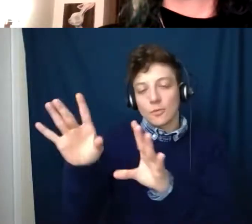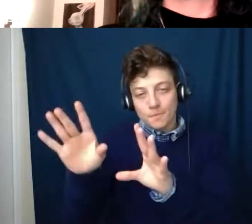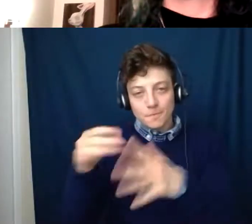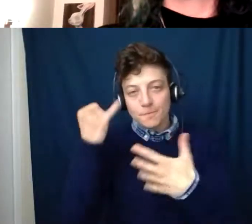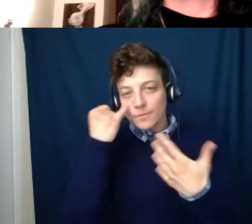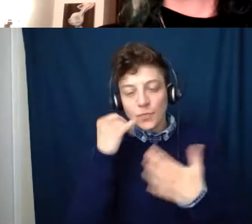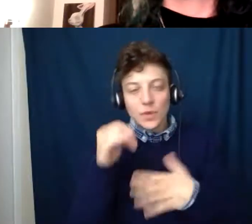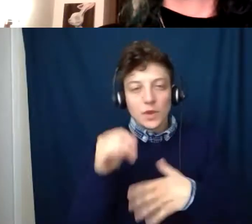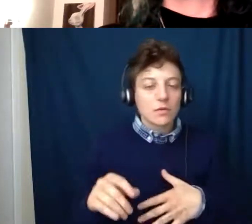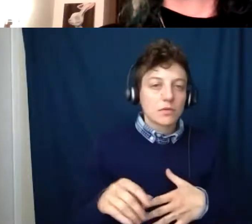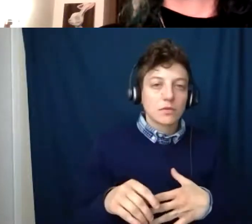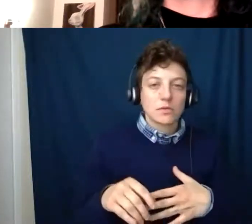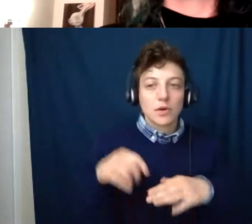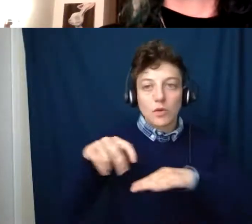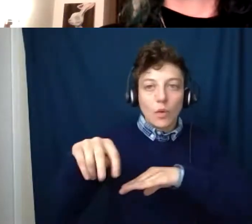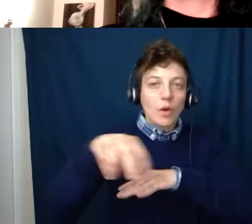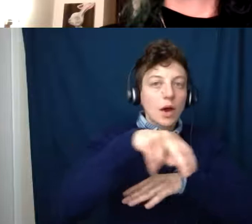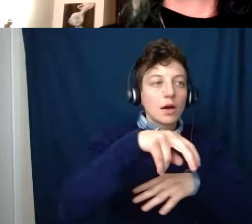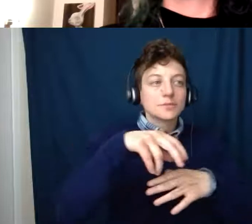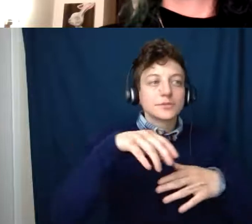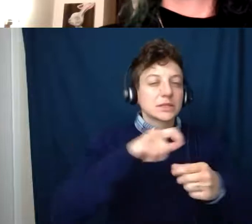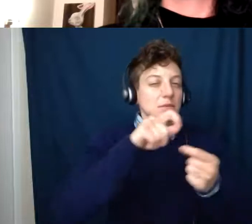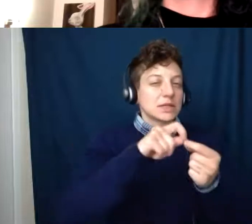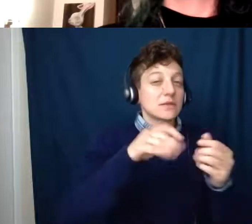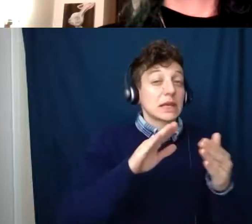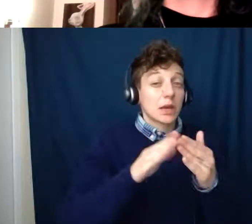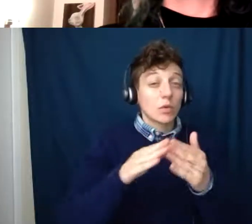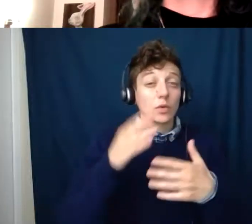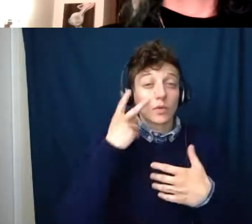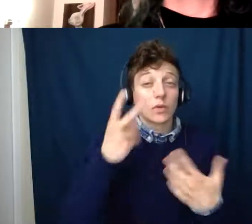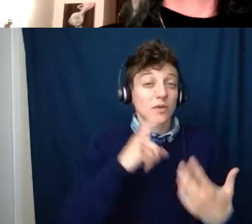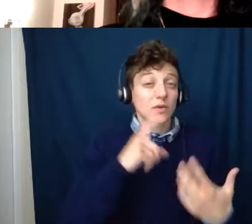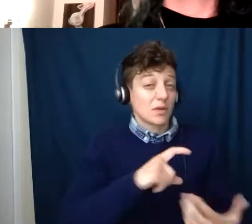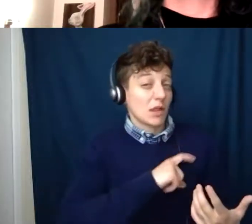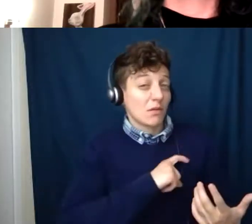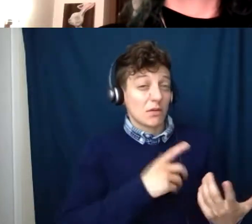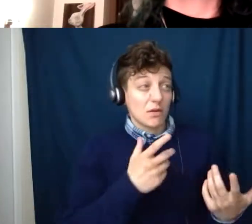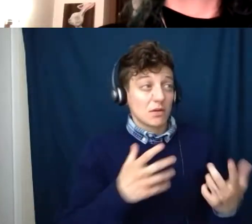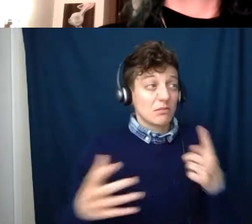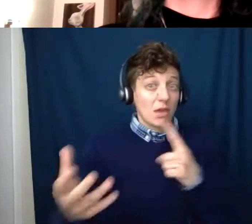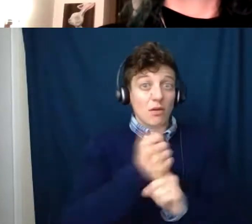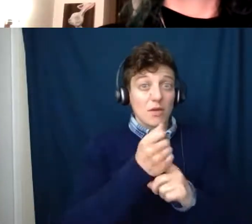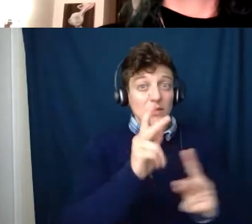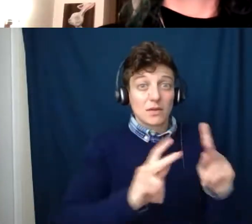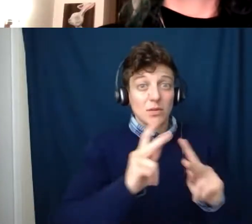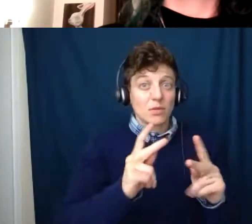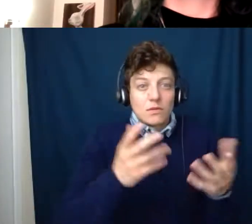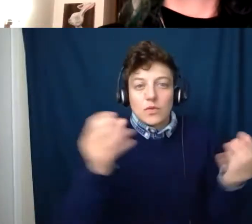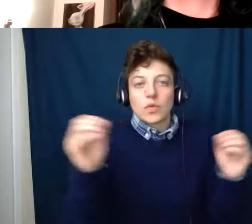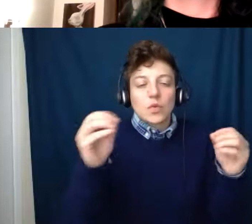around certain neighborhoods, you'll see just kind of like police officers arresting people for seemingly no reason